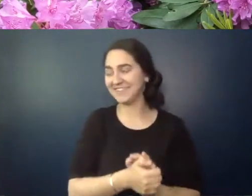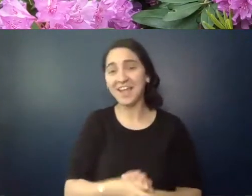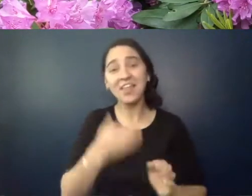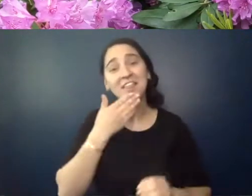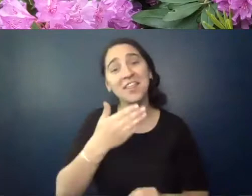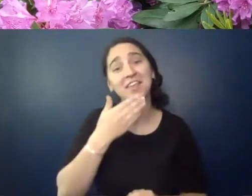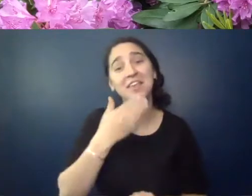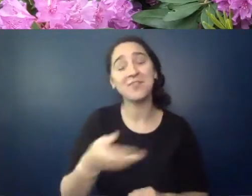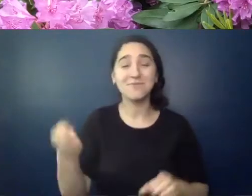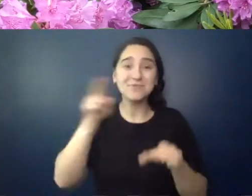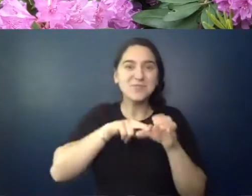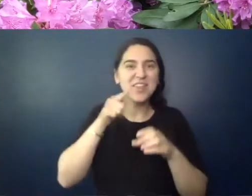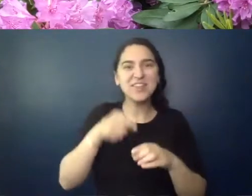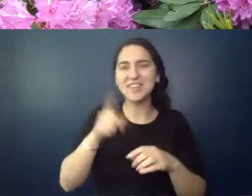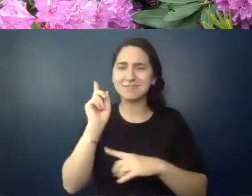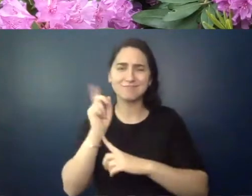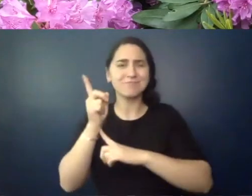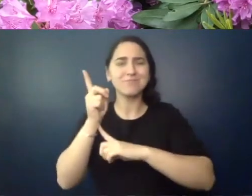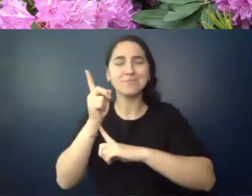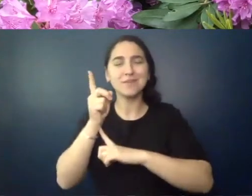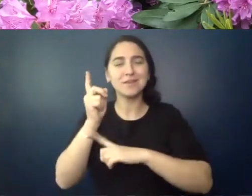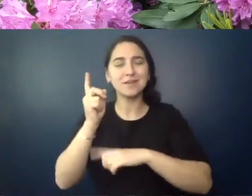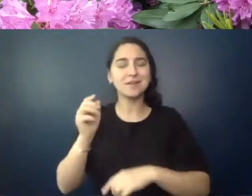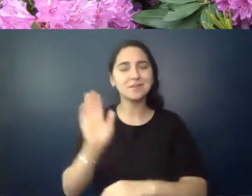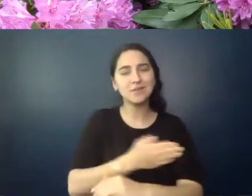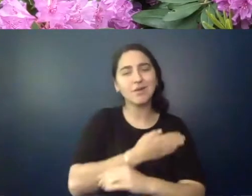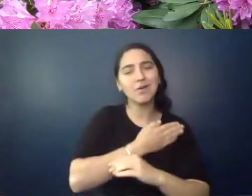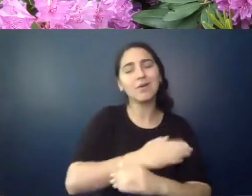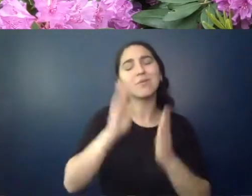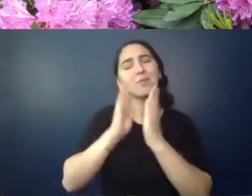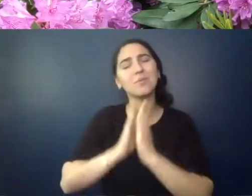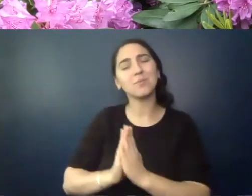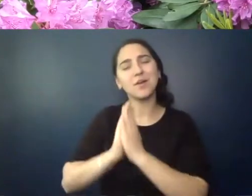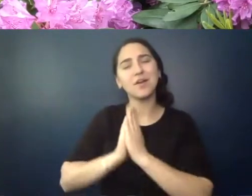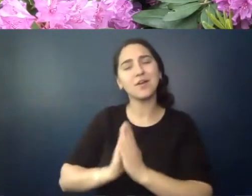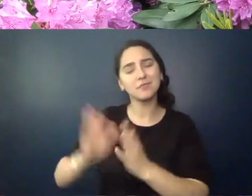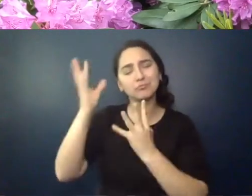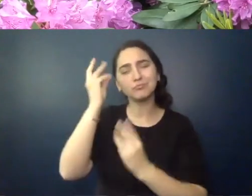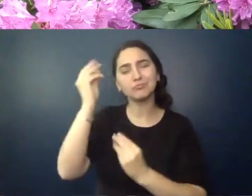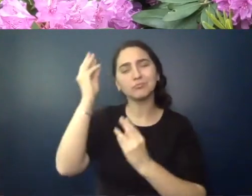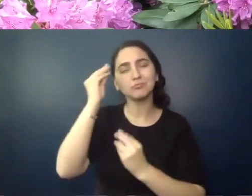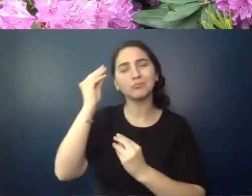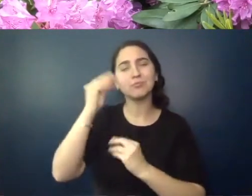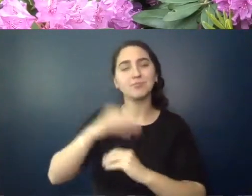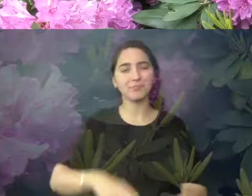you for joining us for this time of song, of prayer, and reflection.